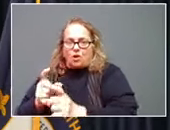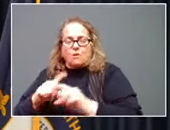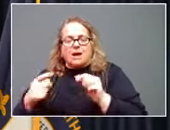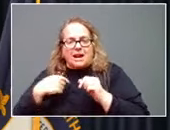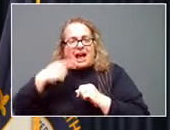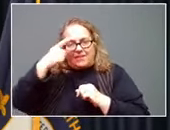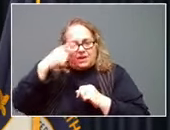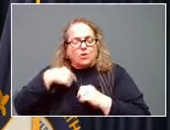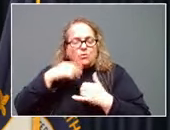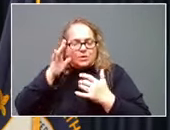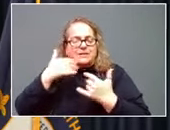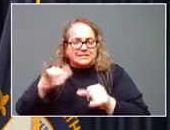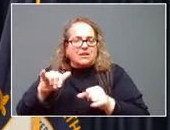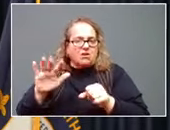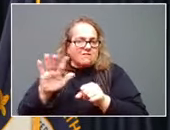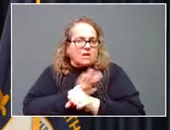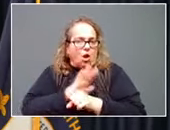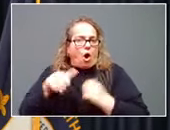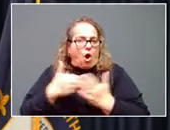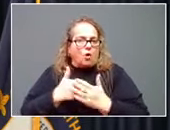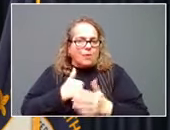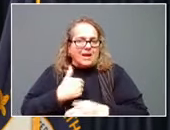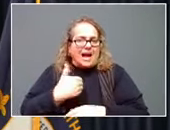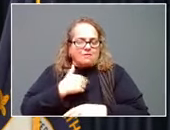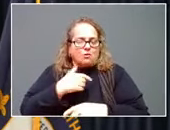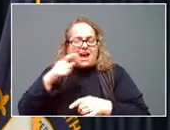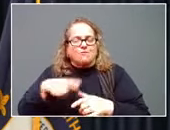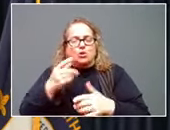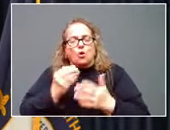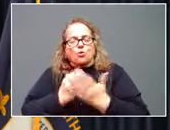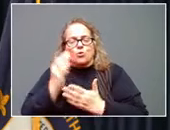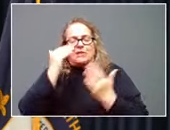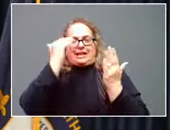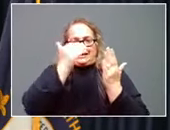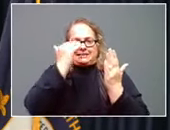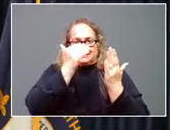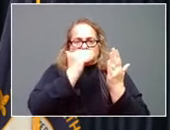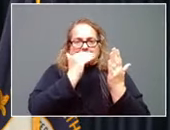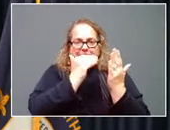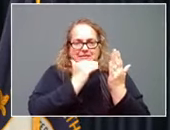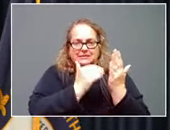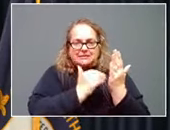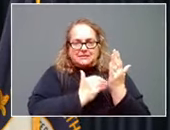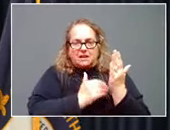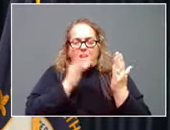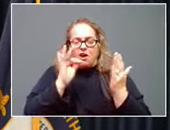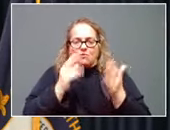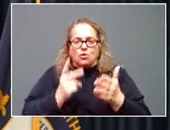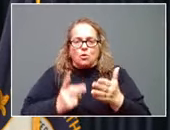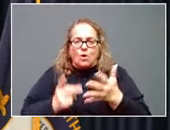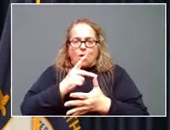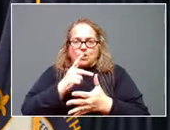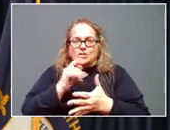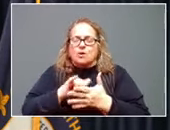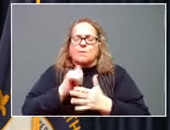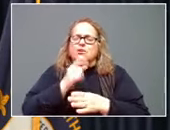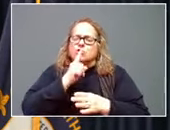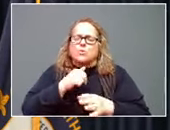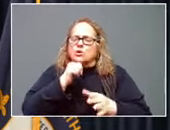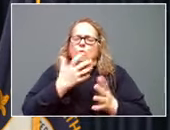that we have. We've just got to go through our list of priorities to make sure we don't leave a family of young children out that need to